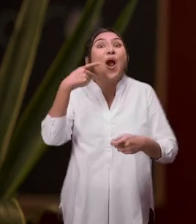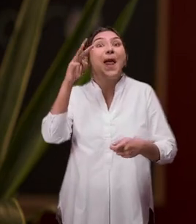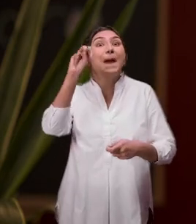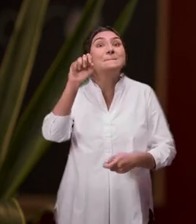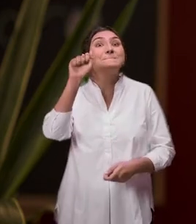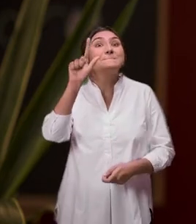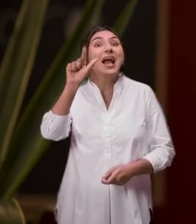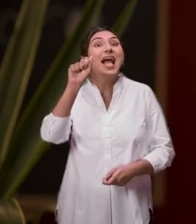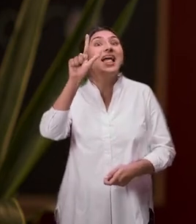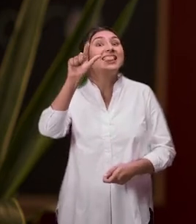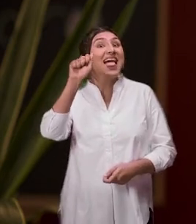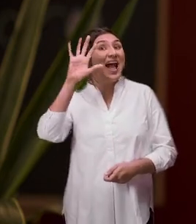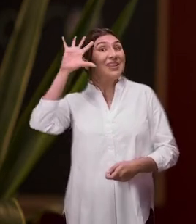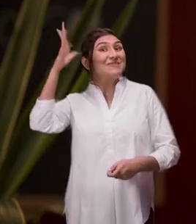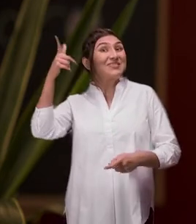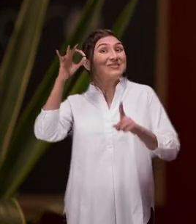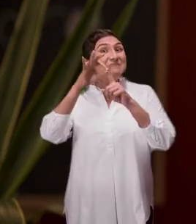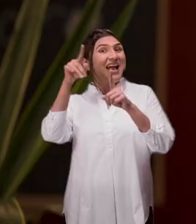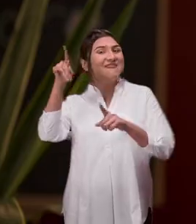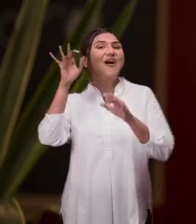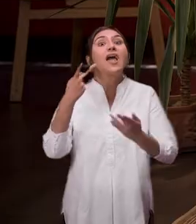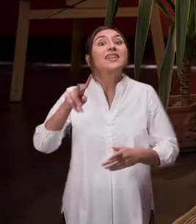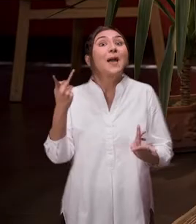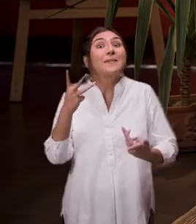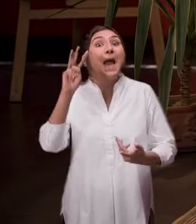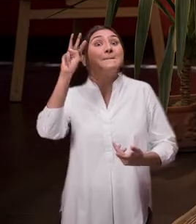ne likhi hai aur uska naam hai Malala